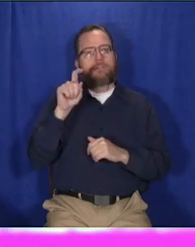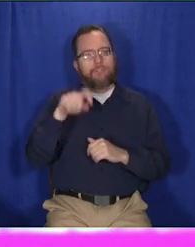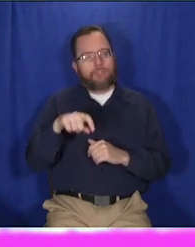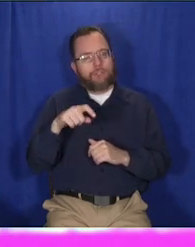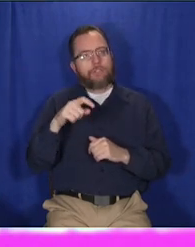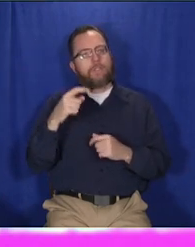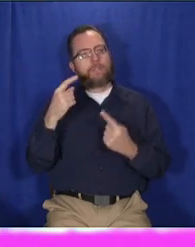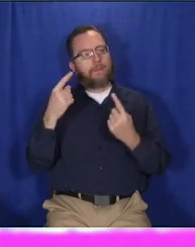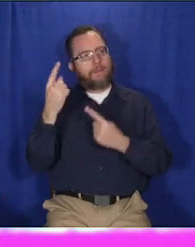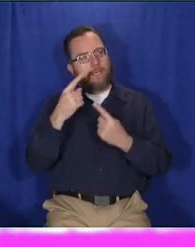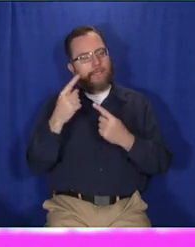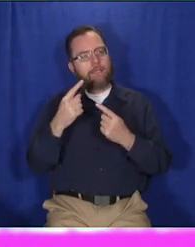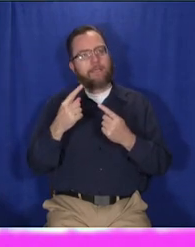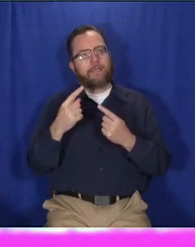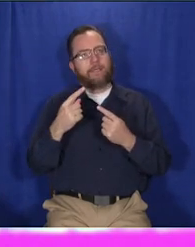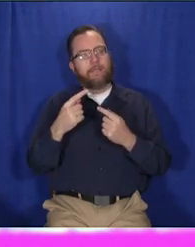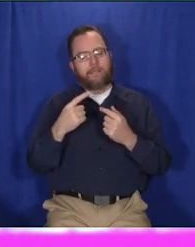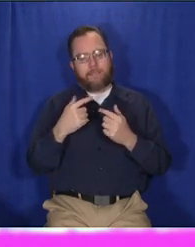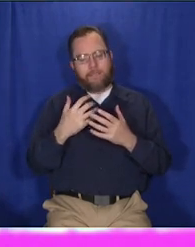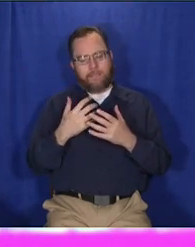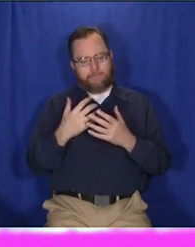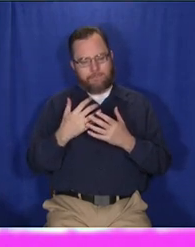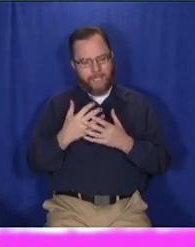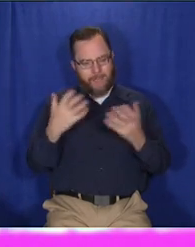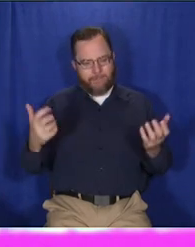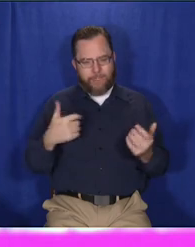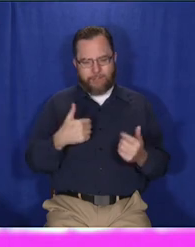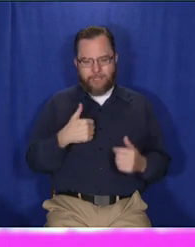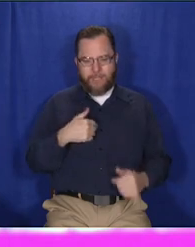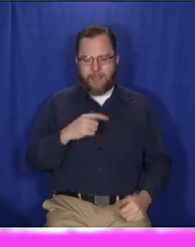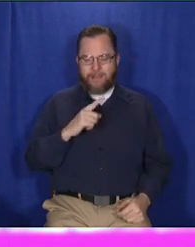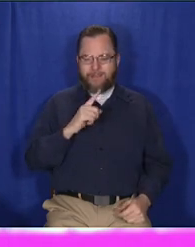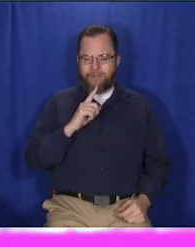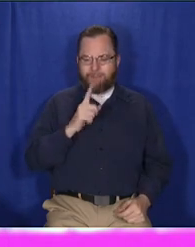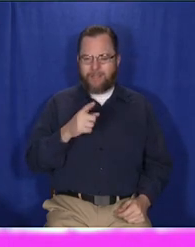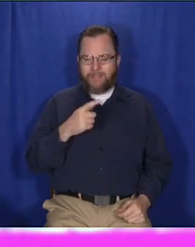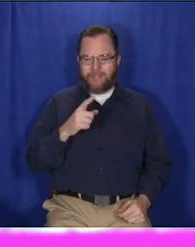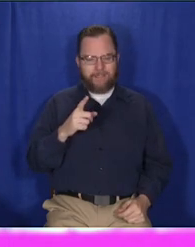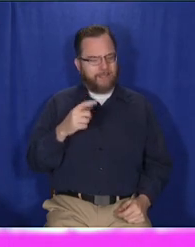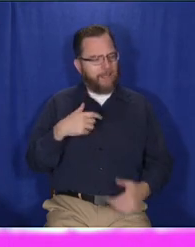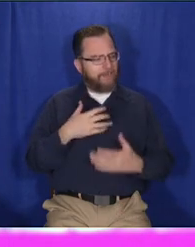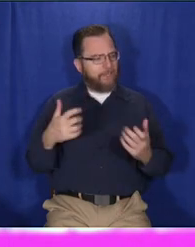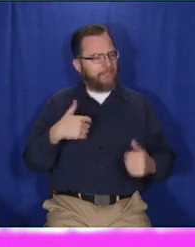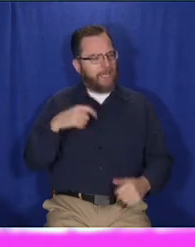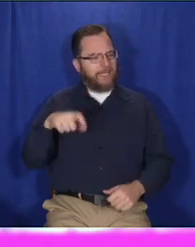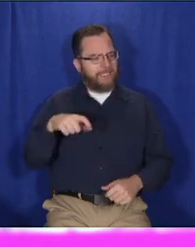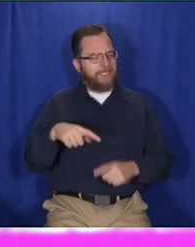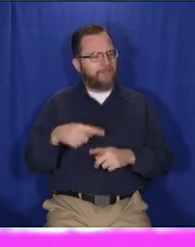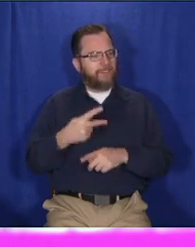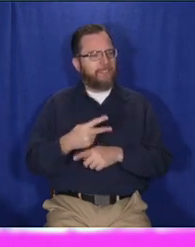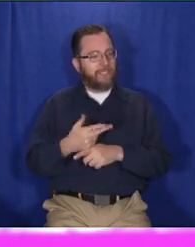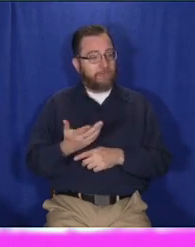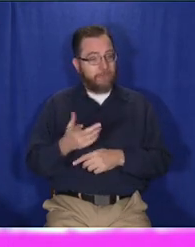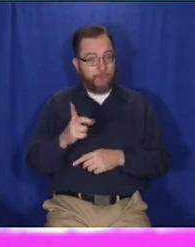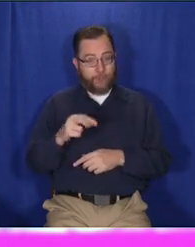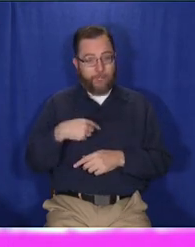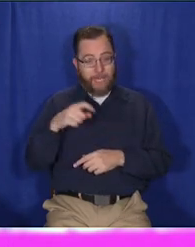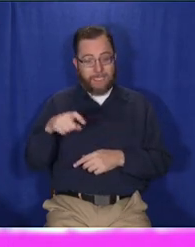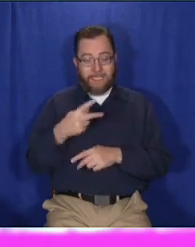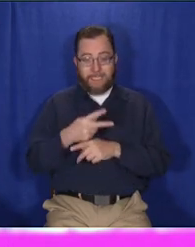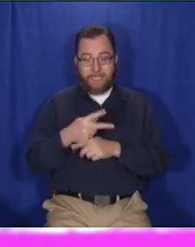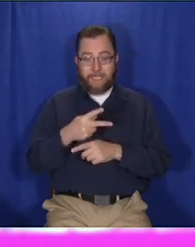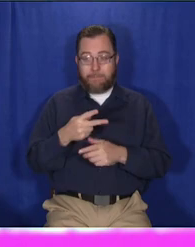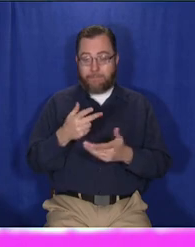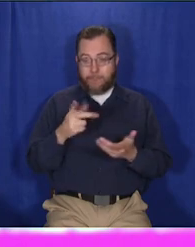do I really need to keep? Because listen, this is all over the Bible. Jesus to the rich young ruler,